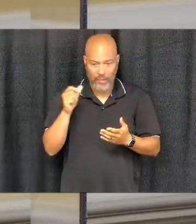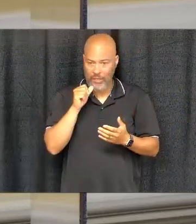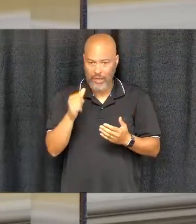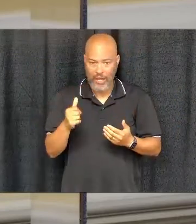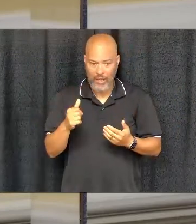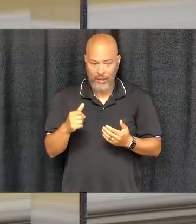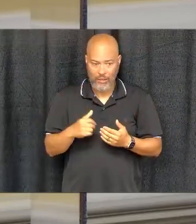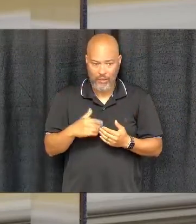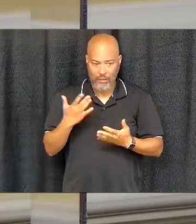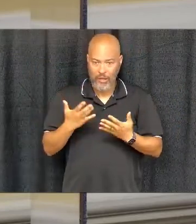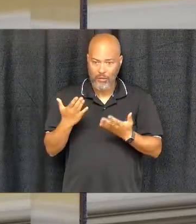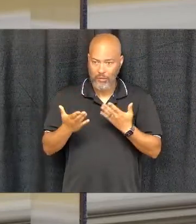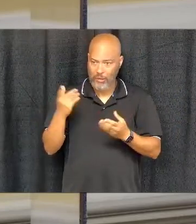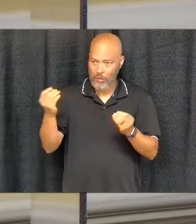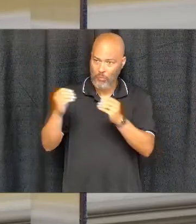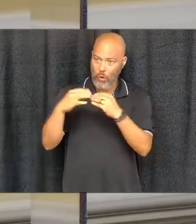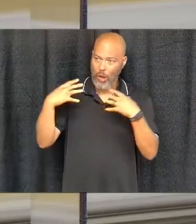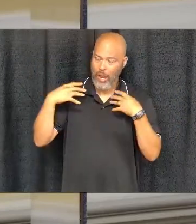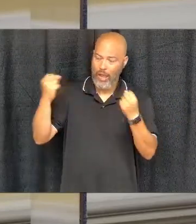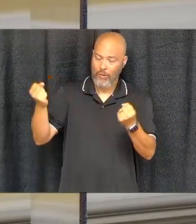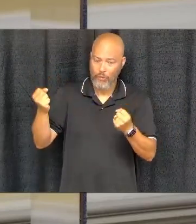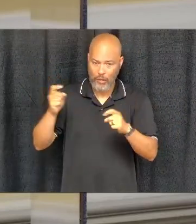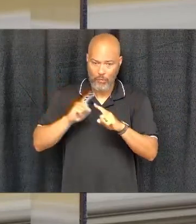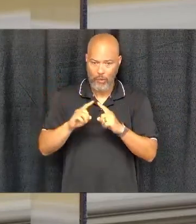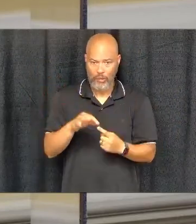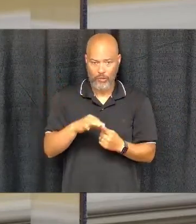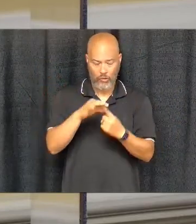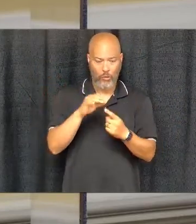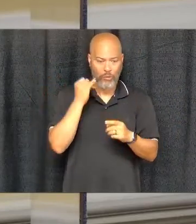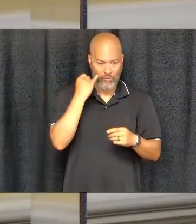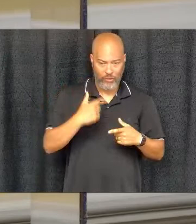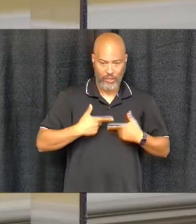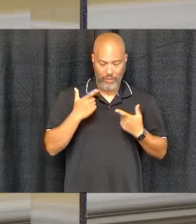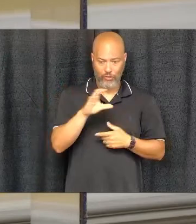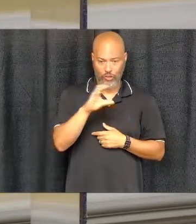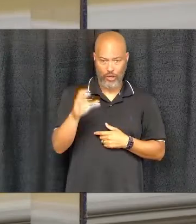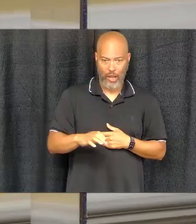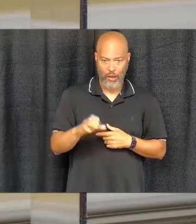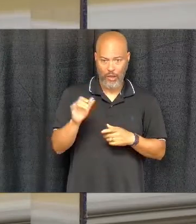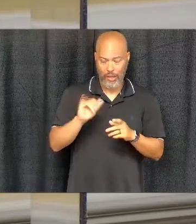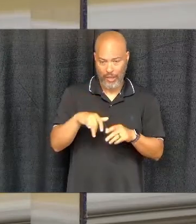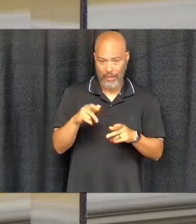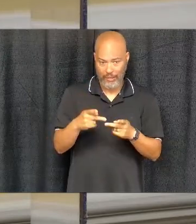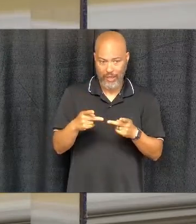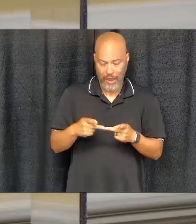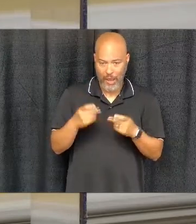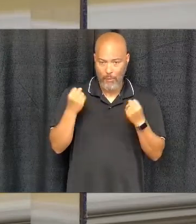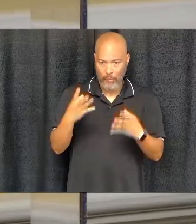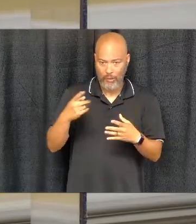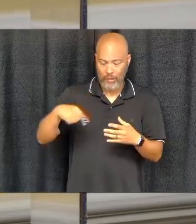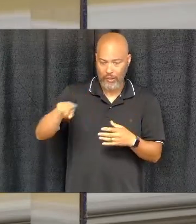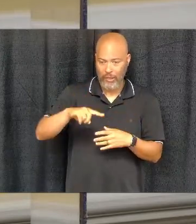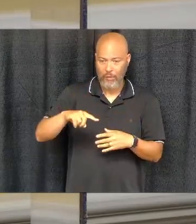be a little more healthier, but certainly if you live in Chicago and places like that, so many of